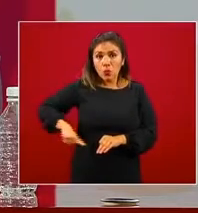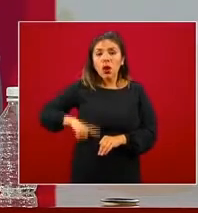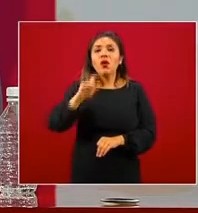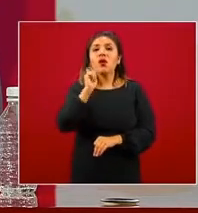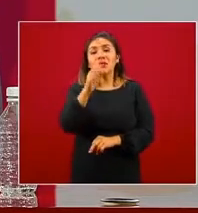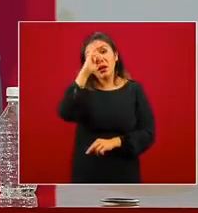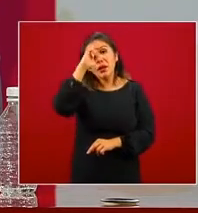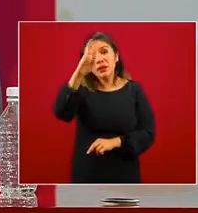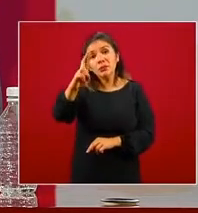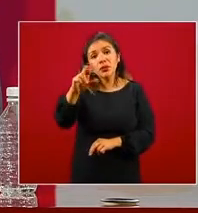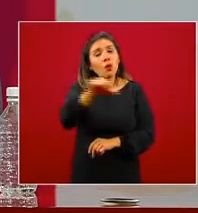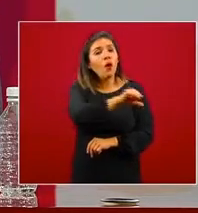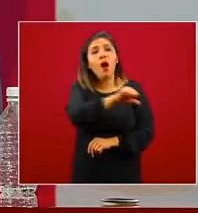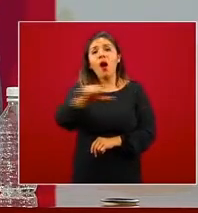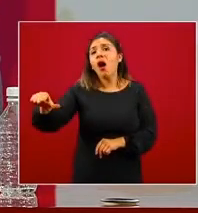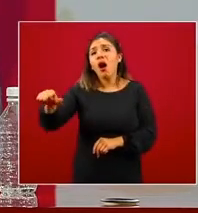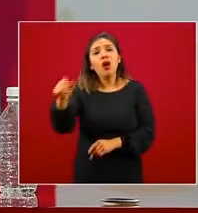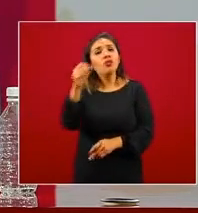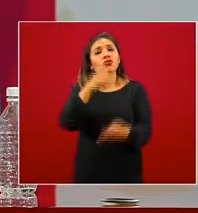element